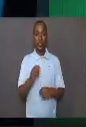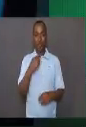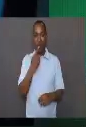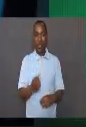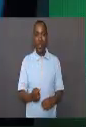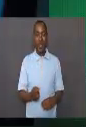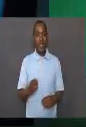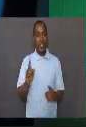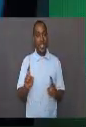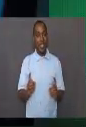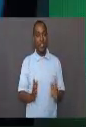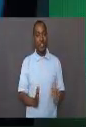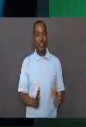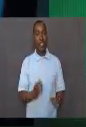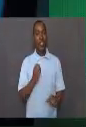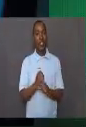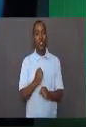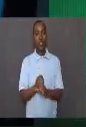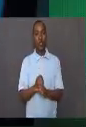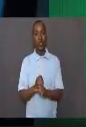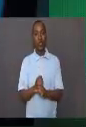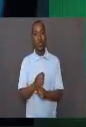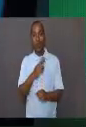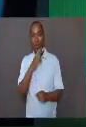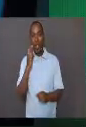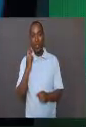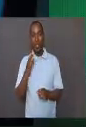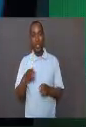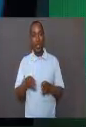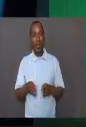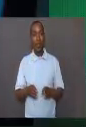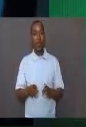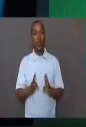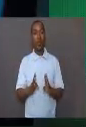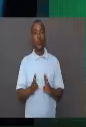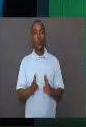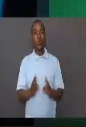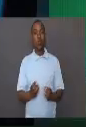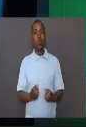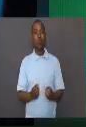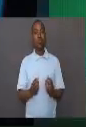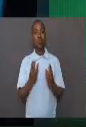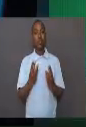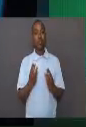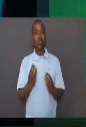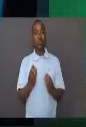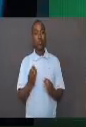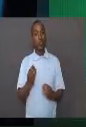Scientists do this because it allows them to learn more about the